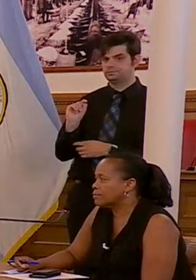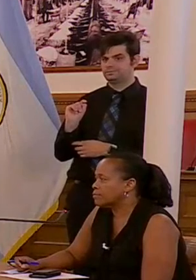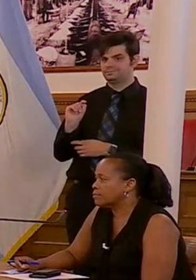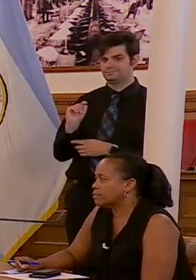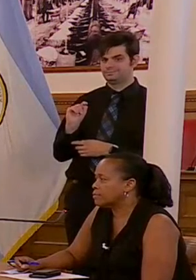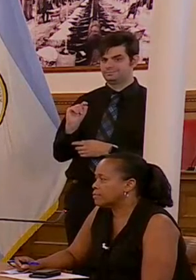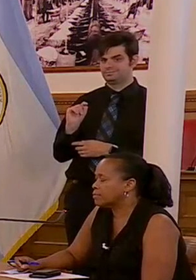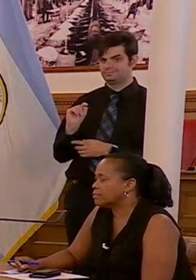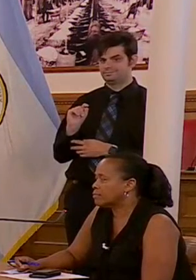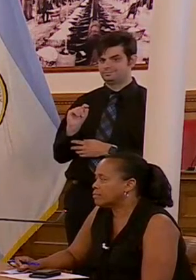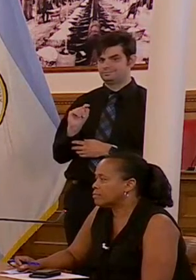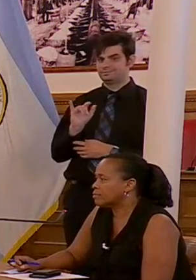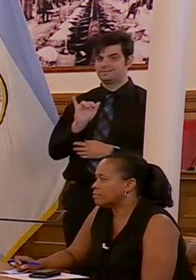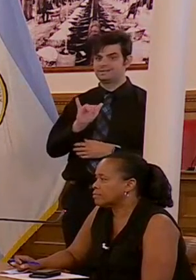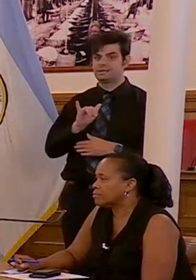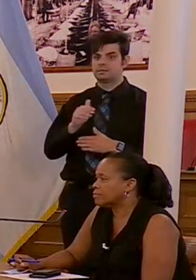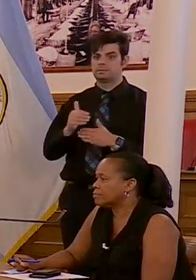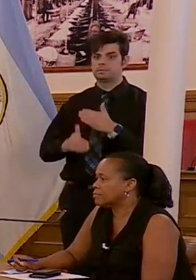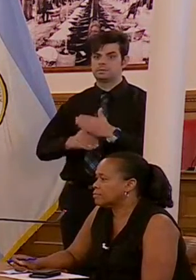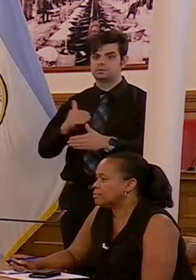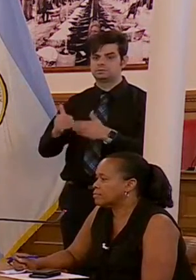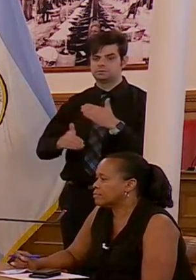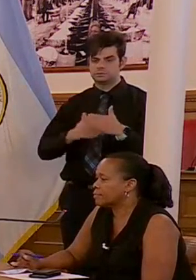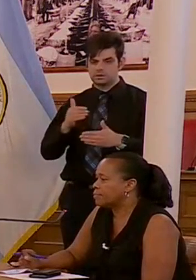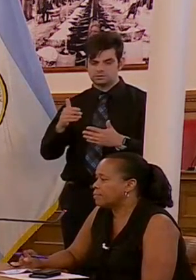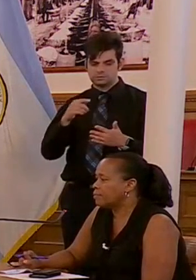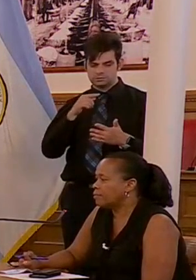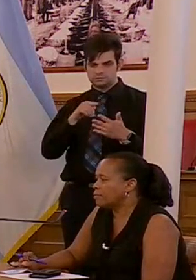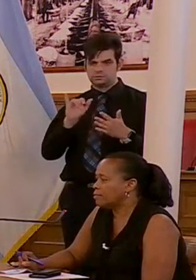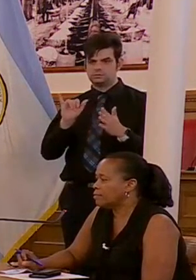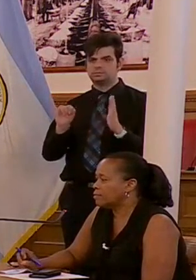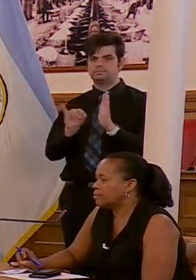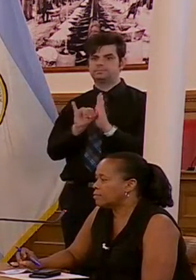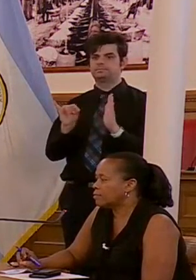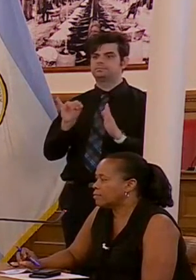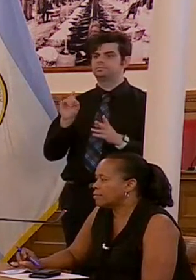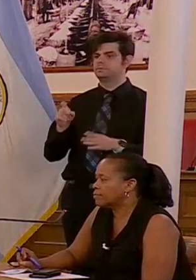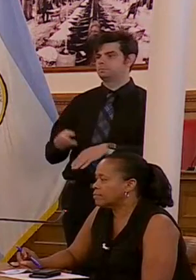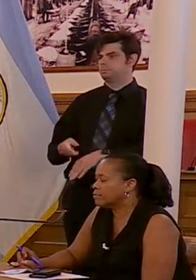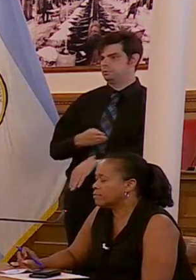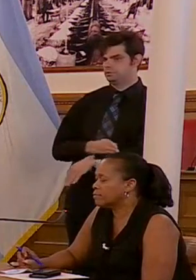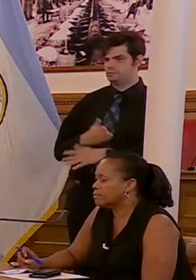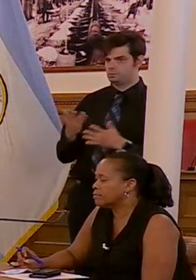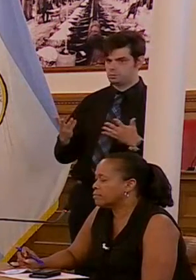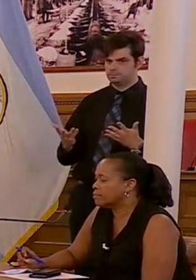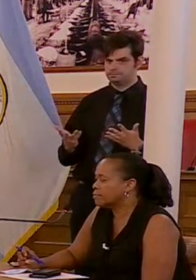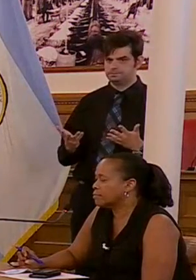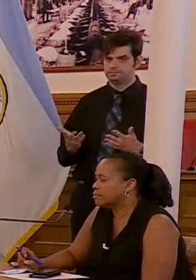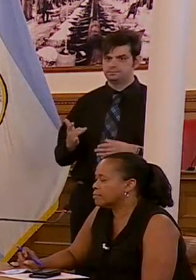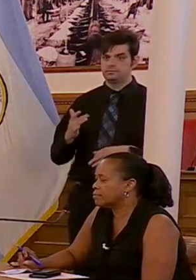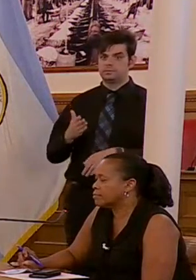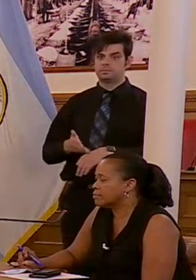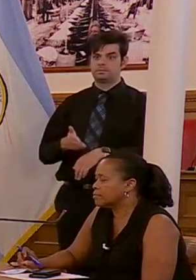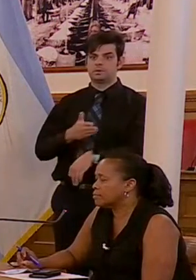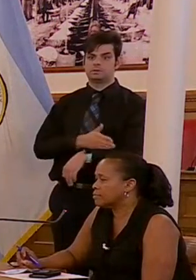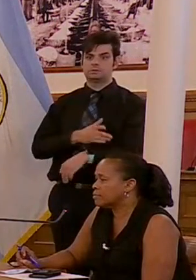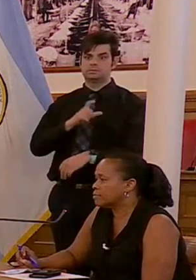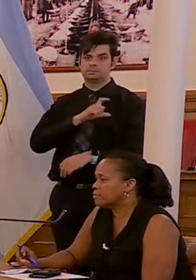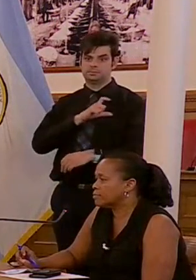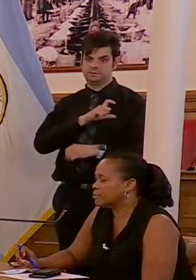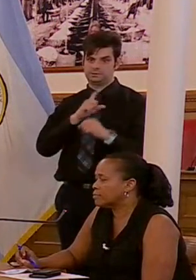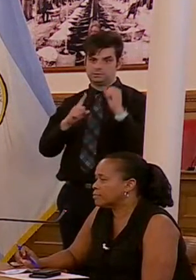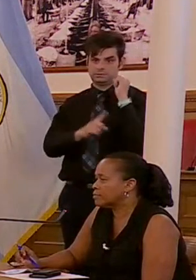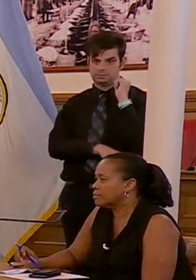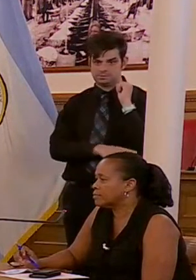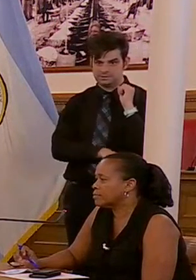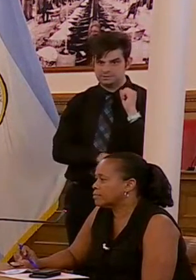have identified. We believe that it improves police discipline, improves transparency, but it is different than the process that has been suggested